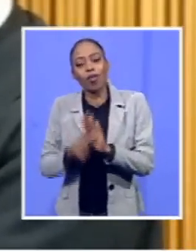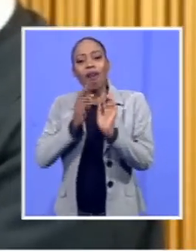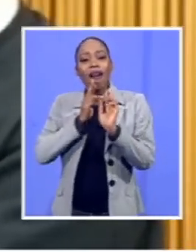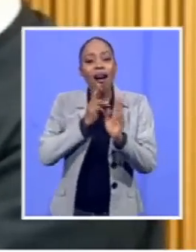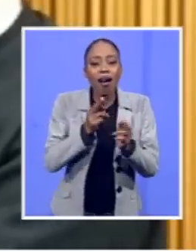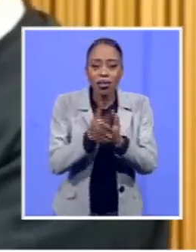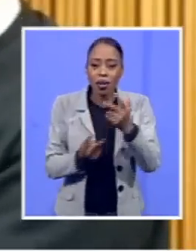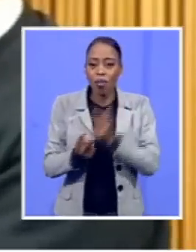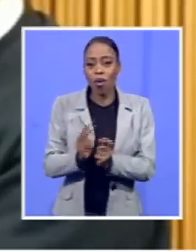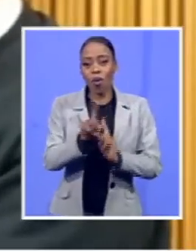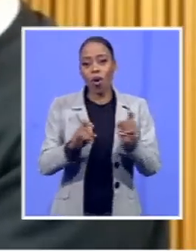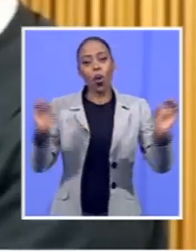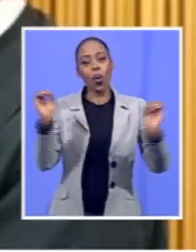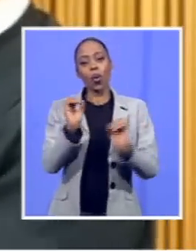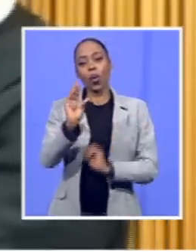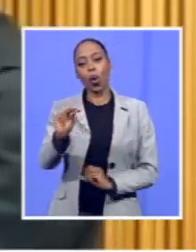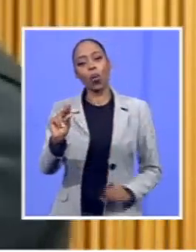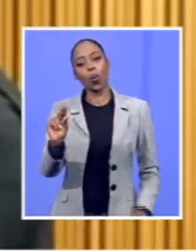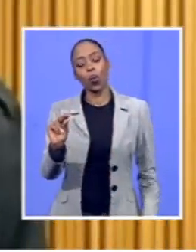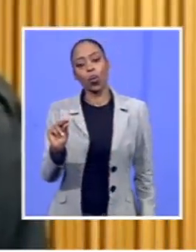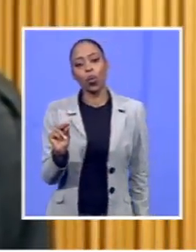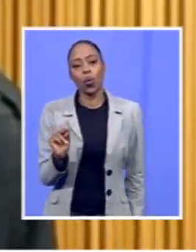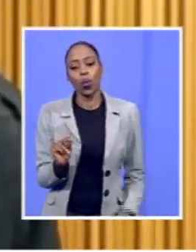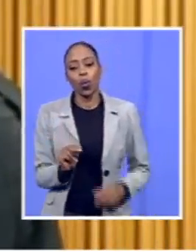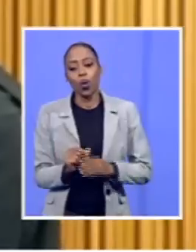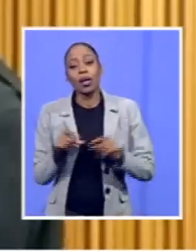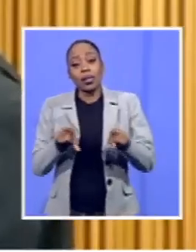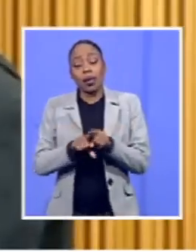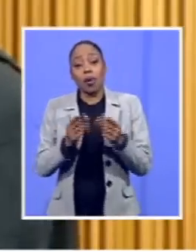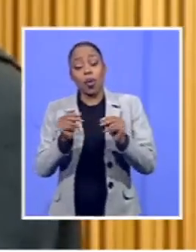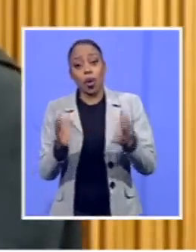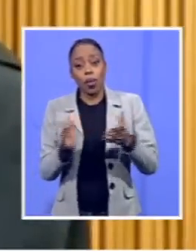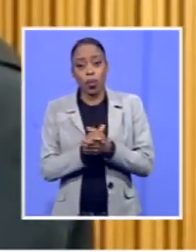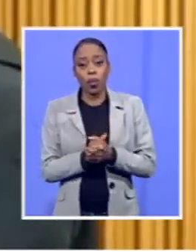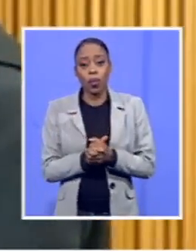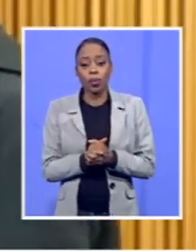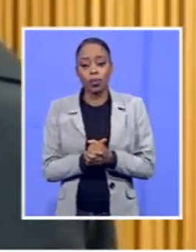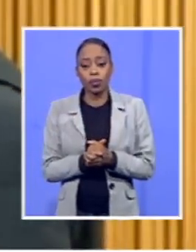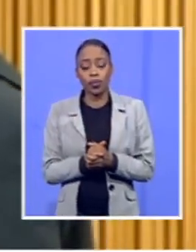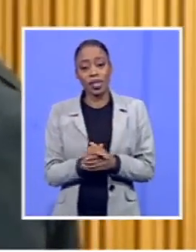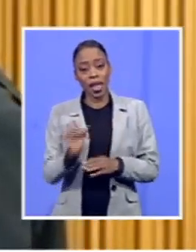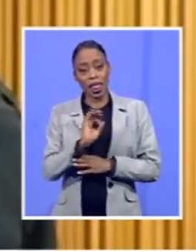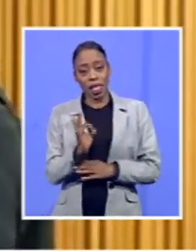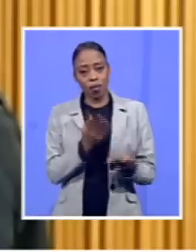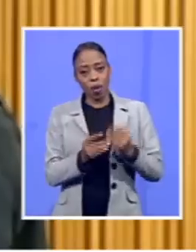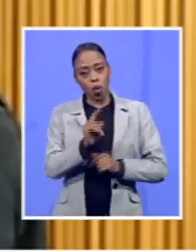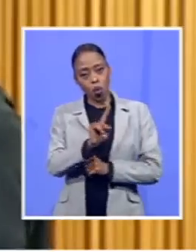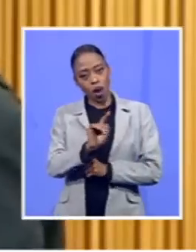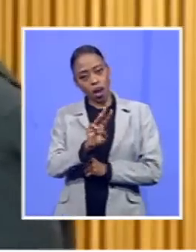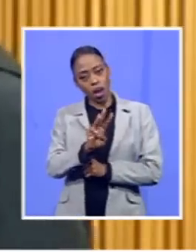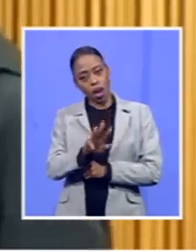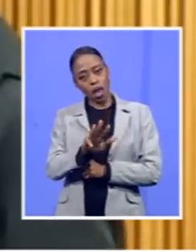of those questions is no. And I do it like this, my lord. If you could look at